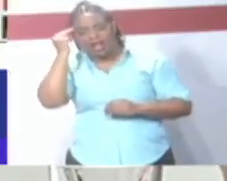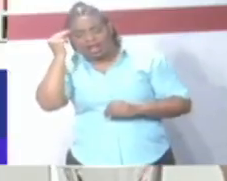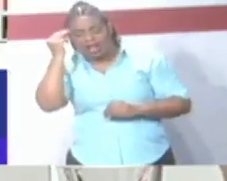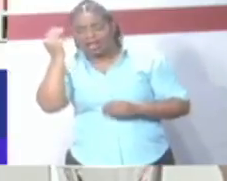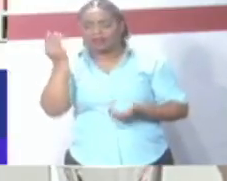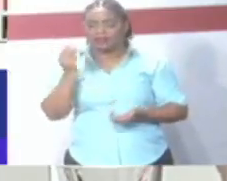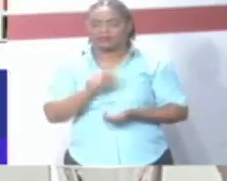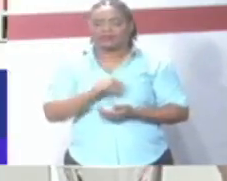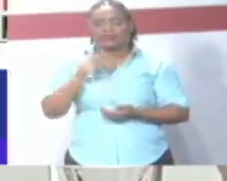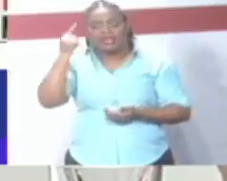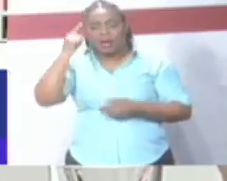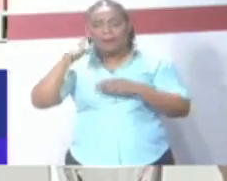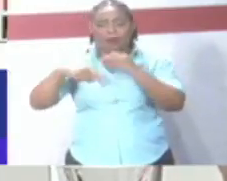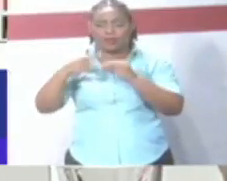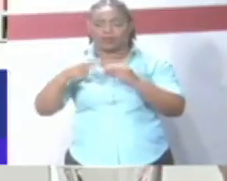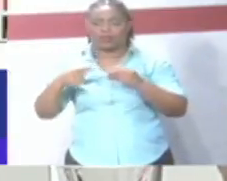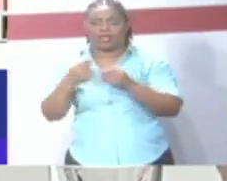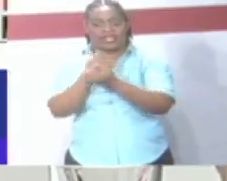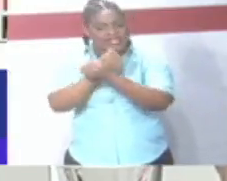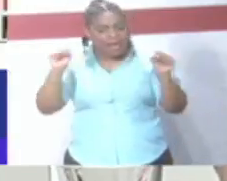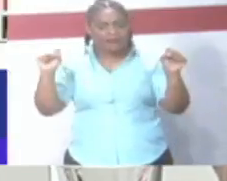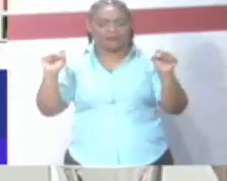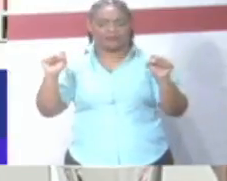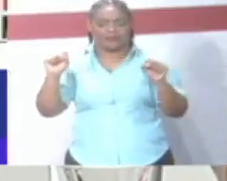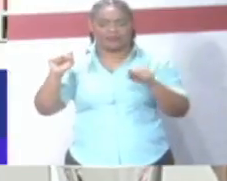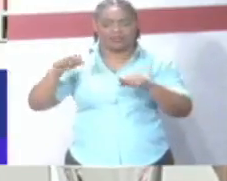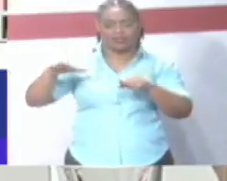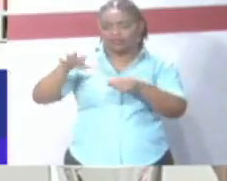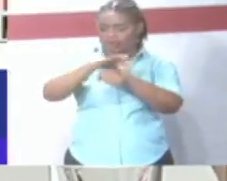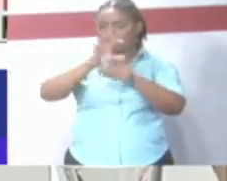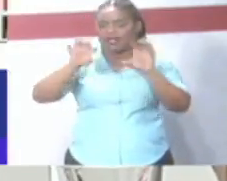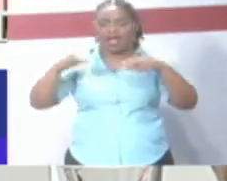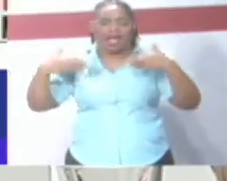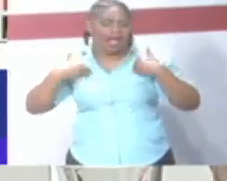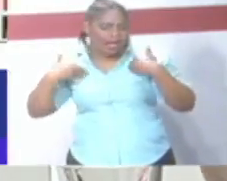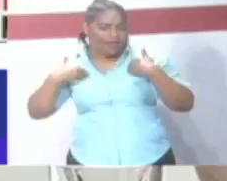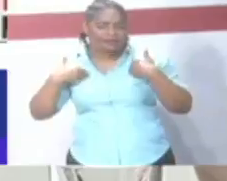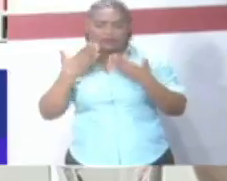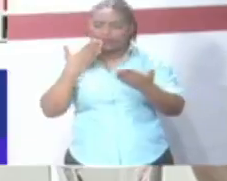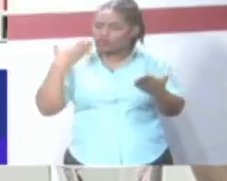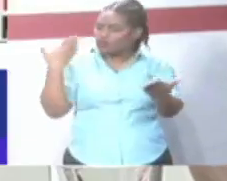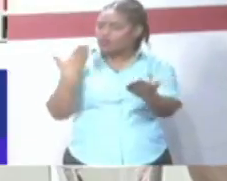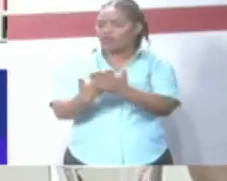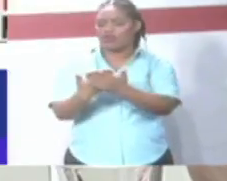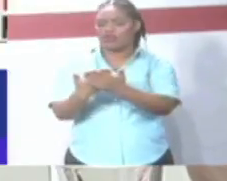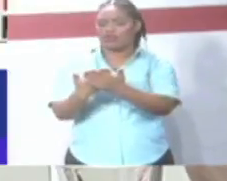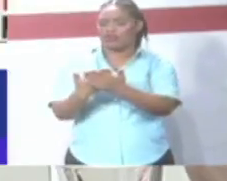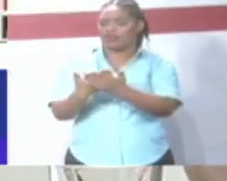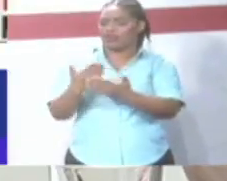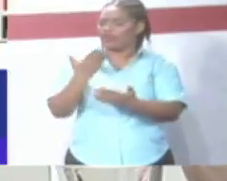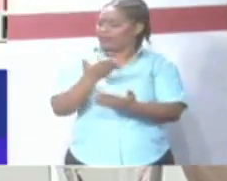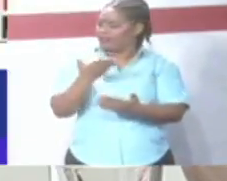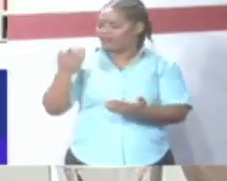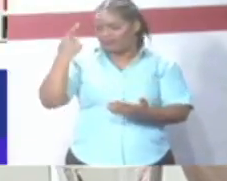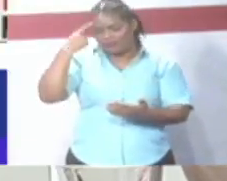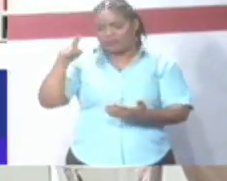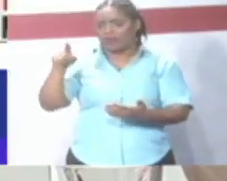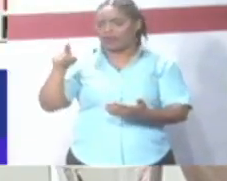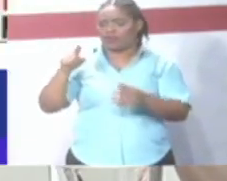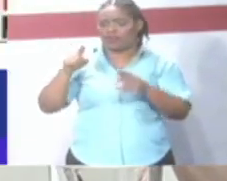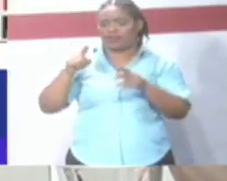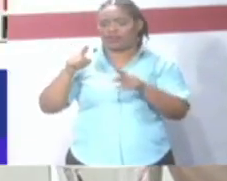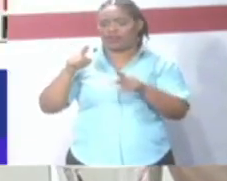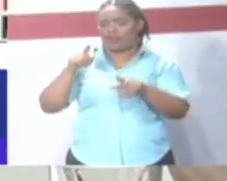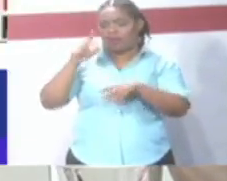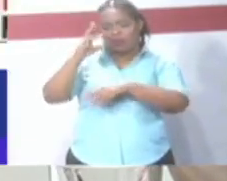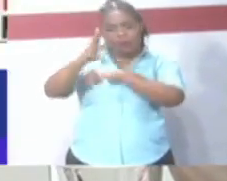zones could have a very positive mental benefit for the country. People are able to go out, socialize,